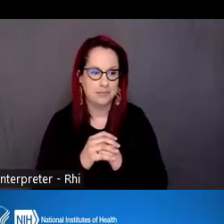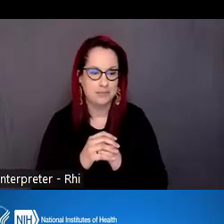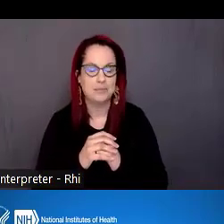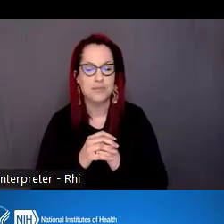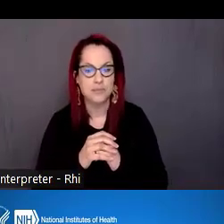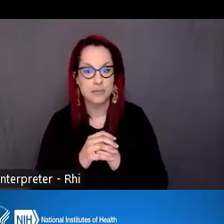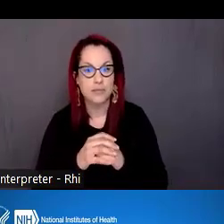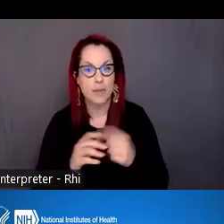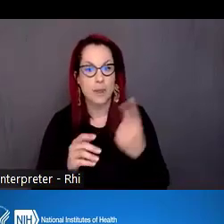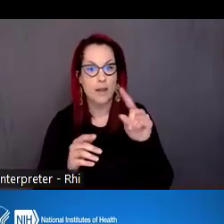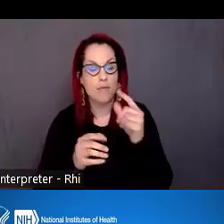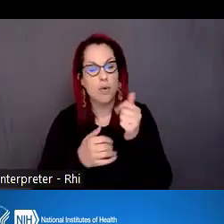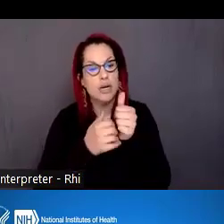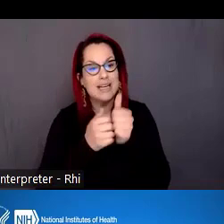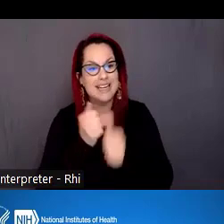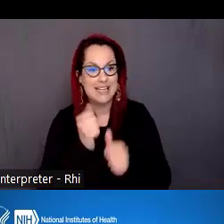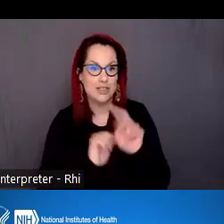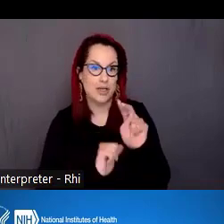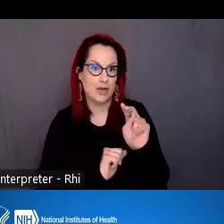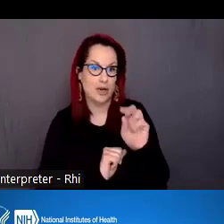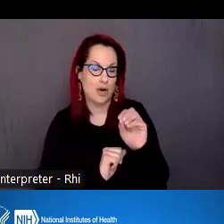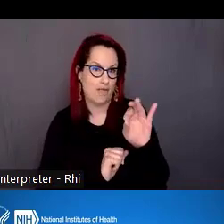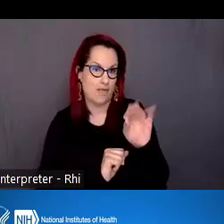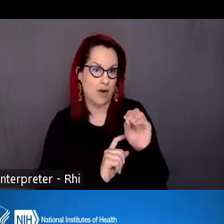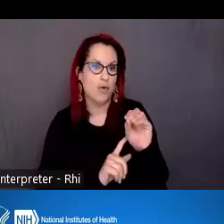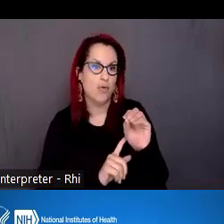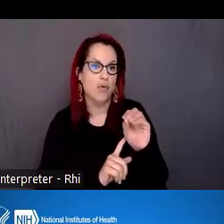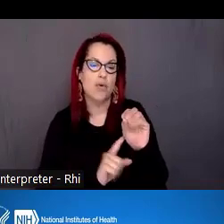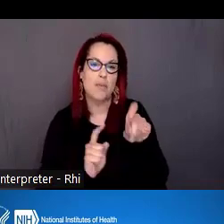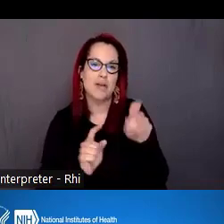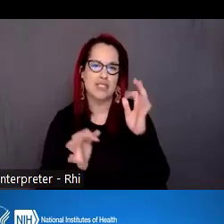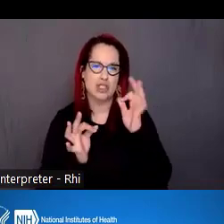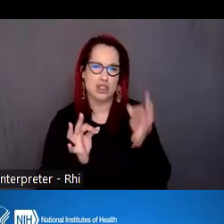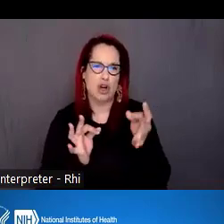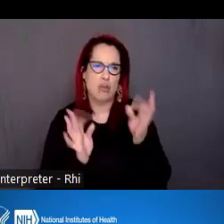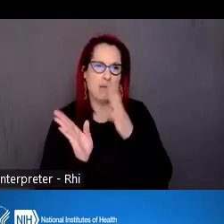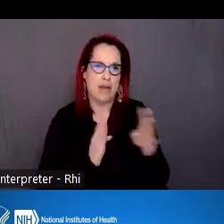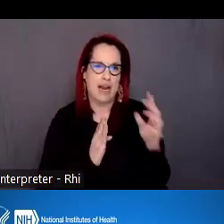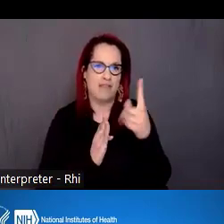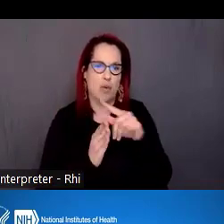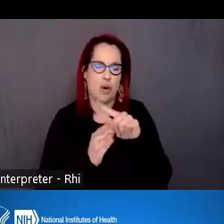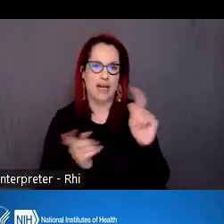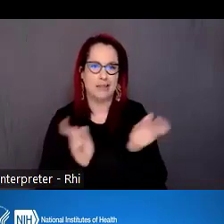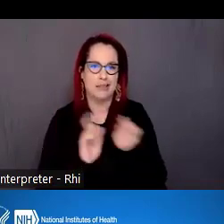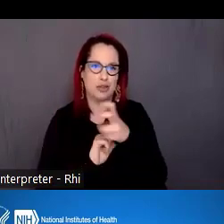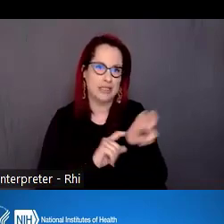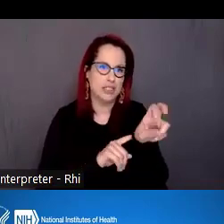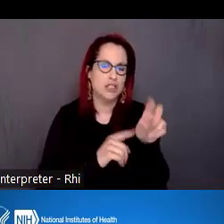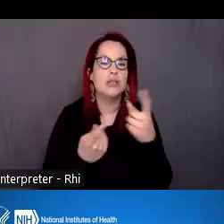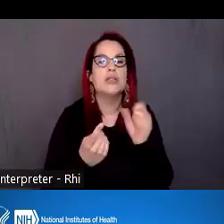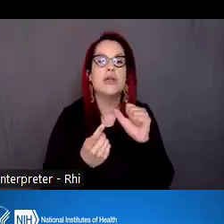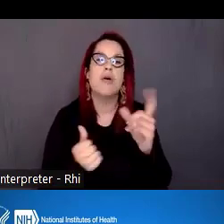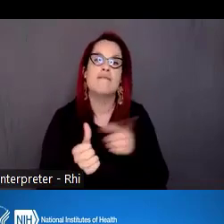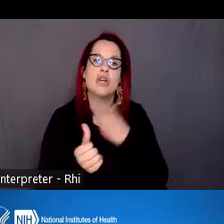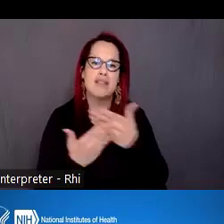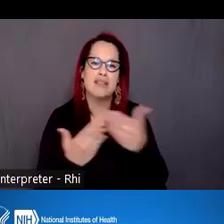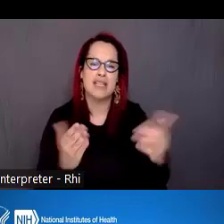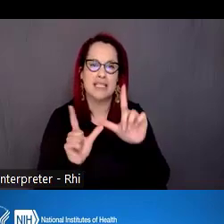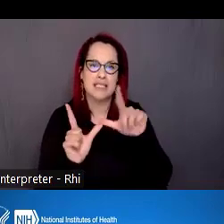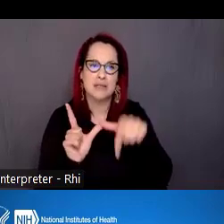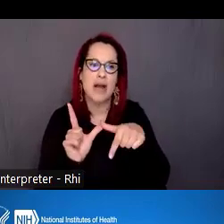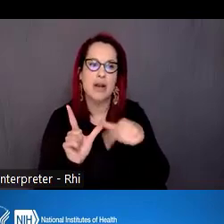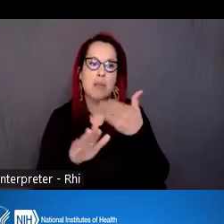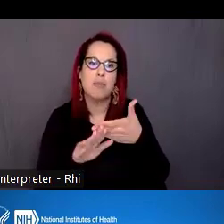For each NOFO, determine a plan for the transition. So first, things that are expiring